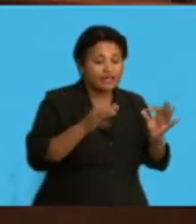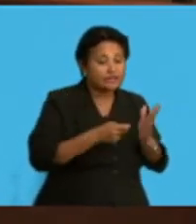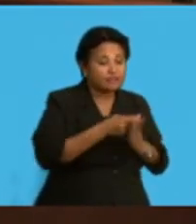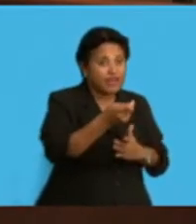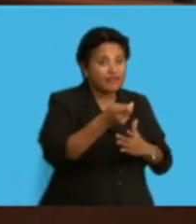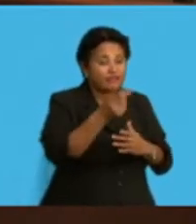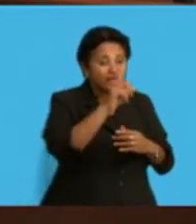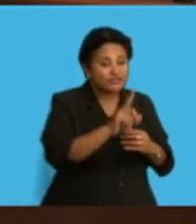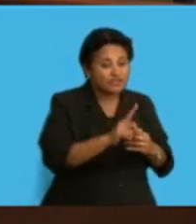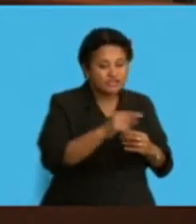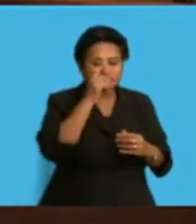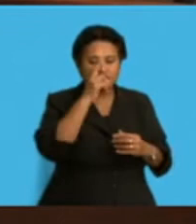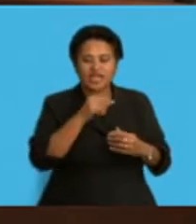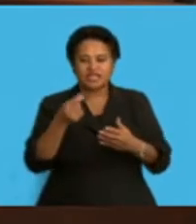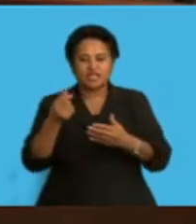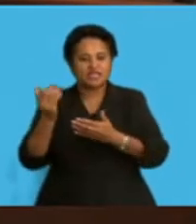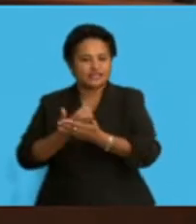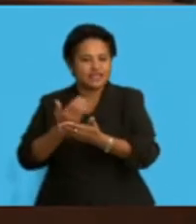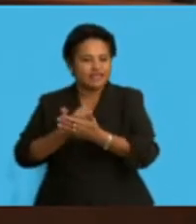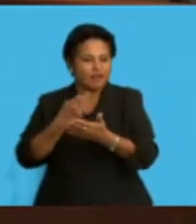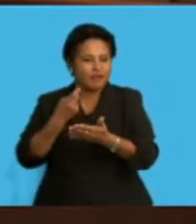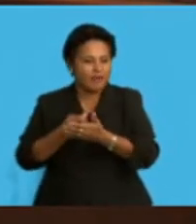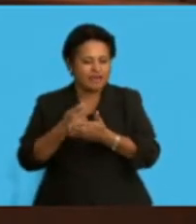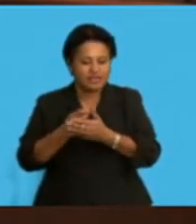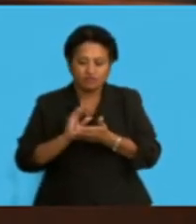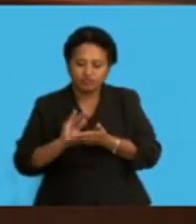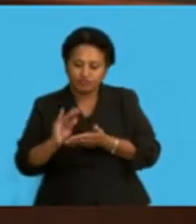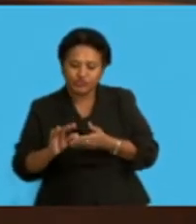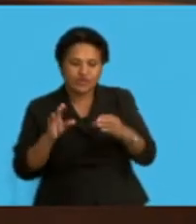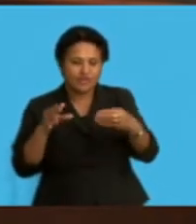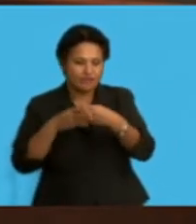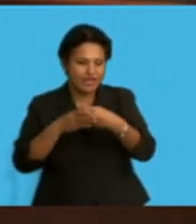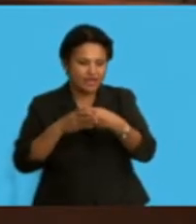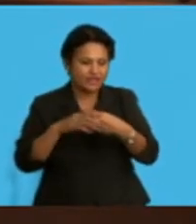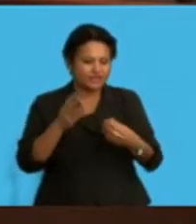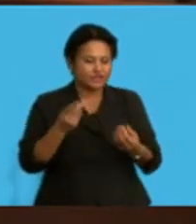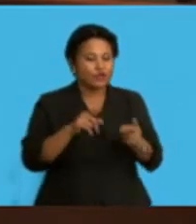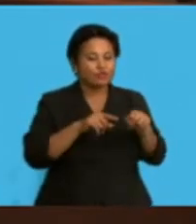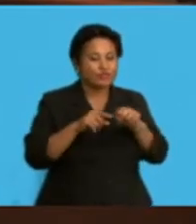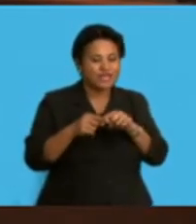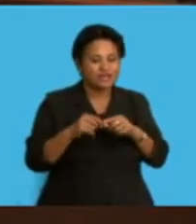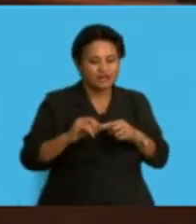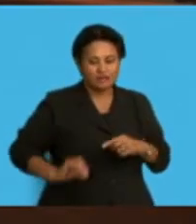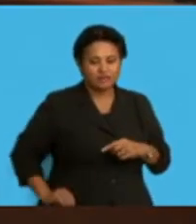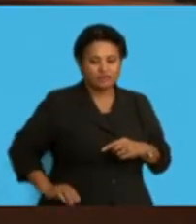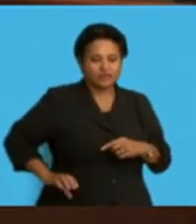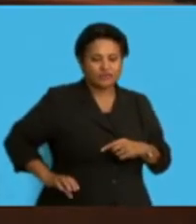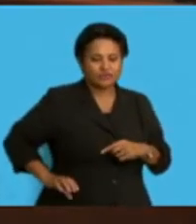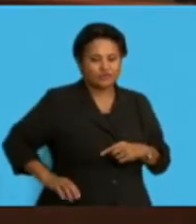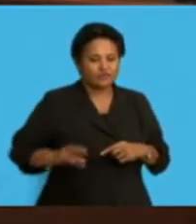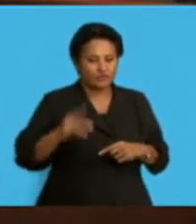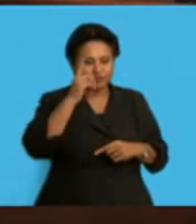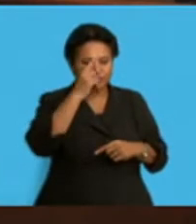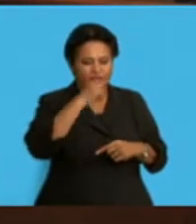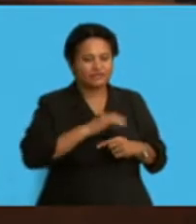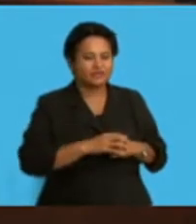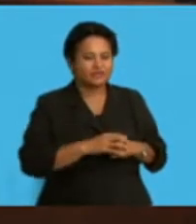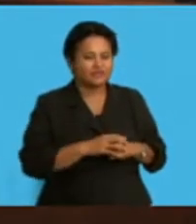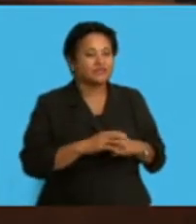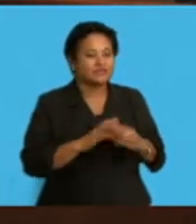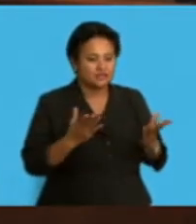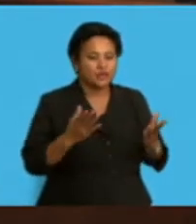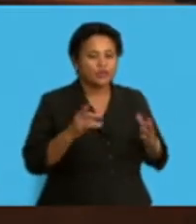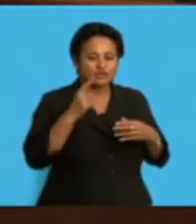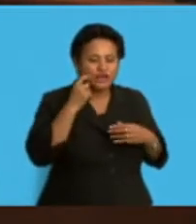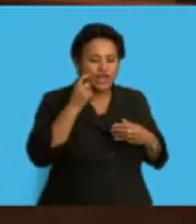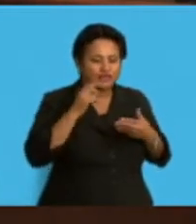put money in the bank to save for emergencies. This literally puts more money in their hands so that they can make their own economic choices. We have done this by